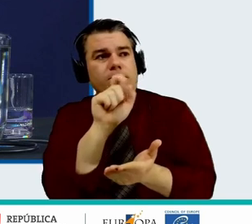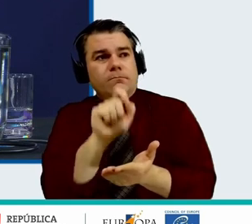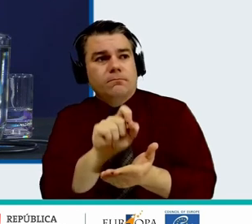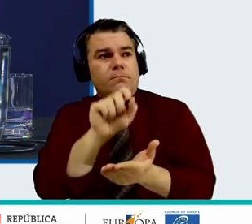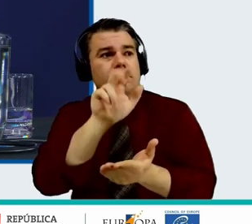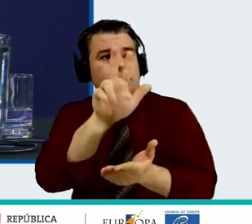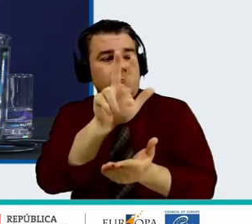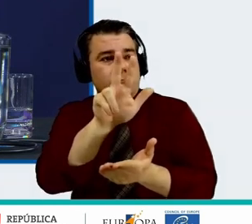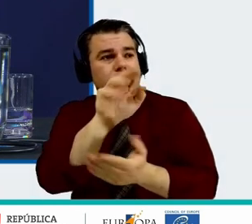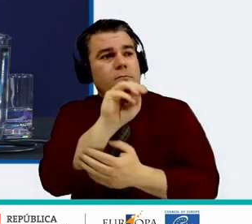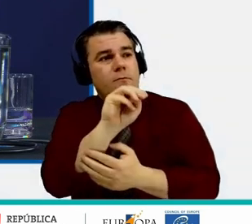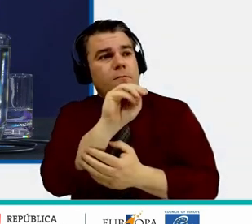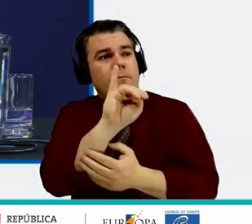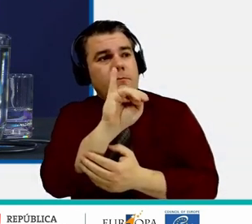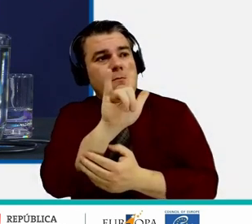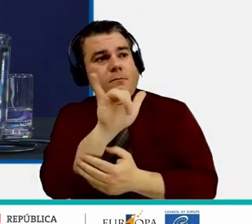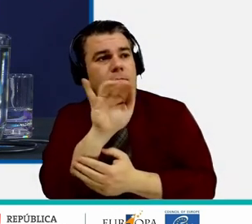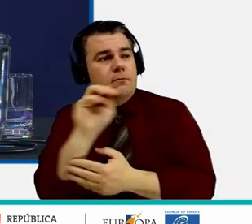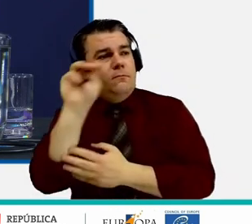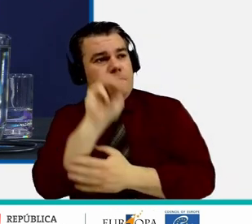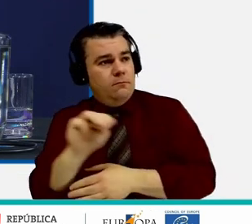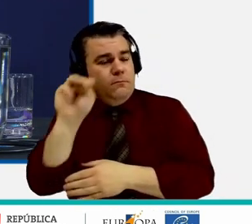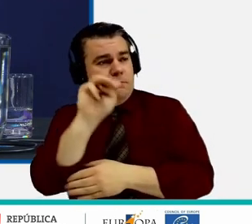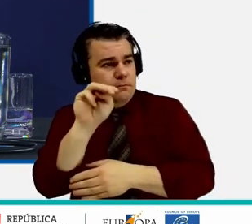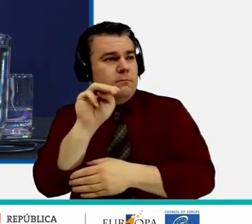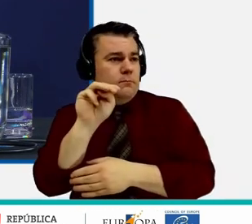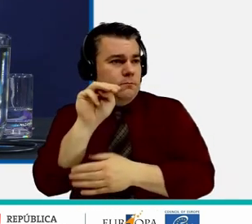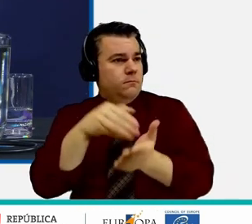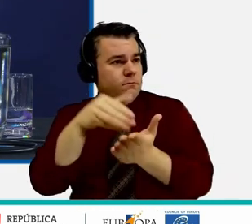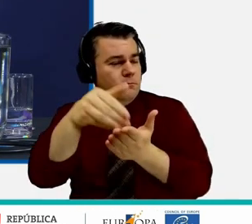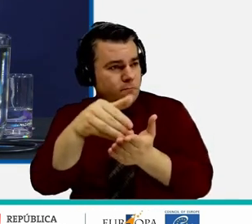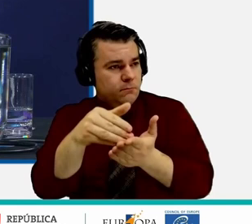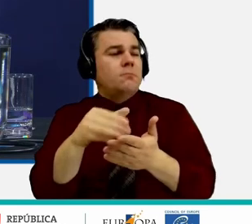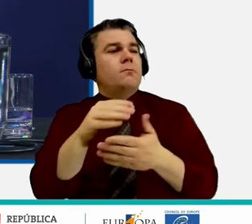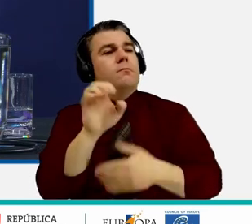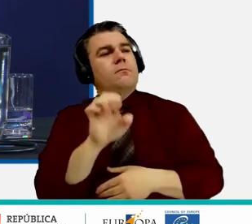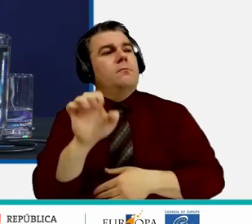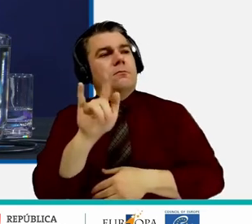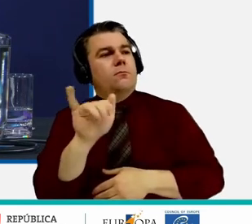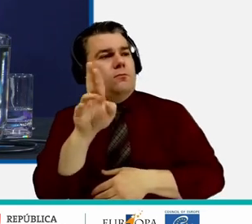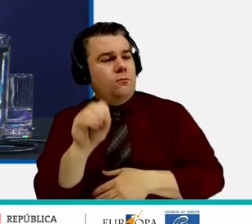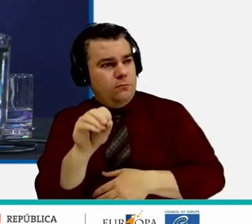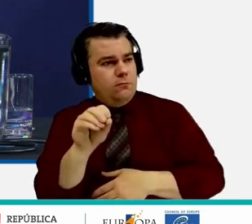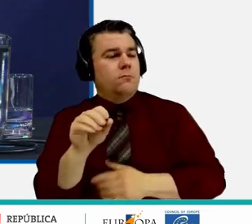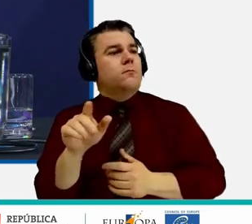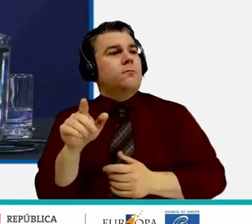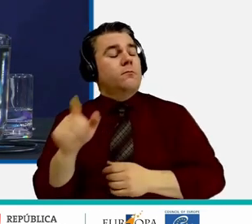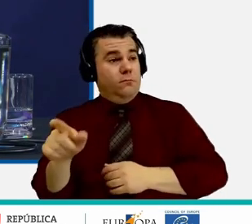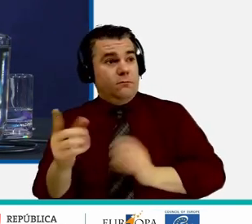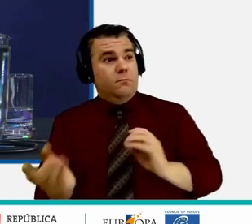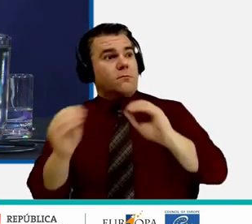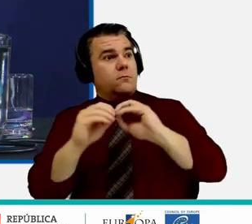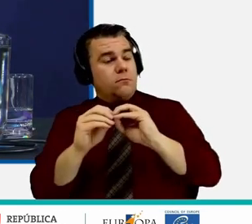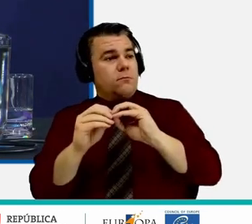million of euros for projects of preventive and rescue measures as well as for equipping